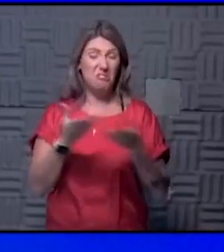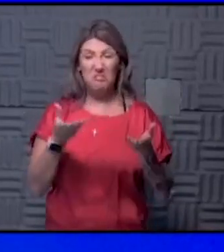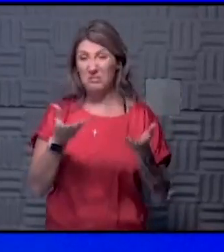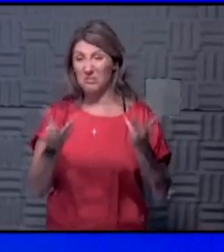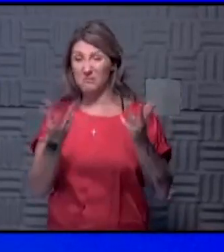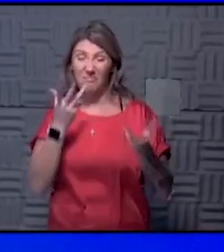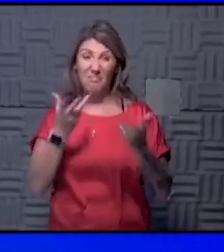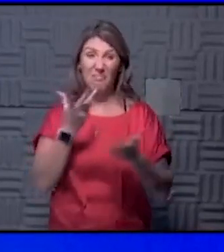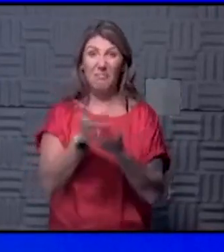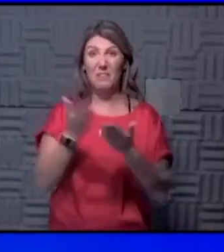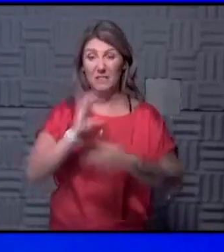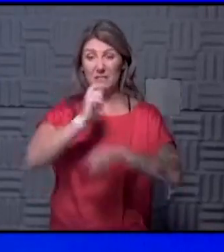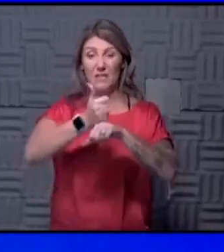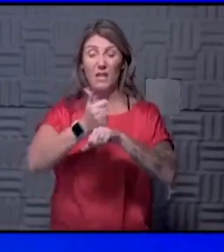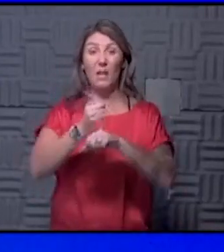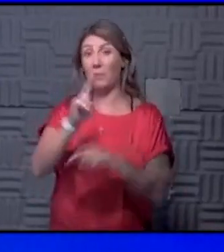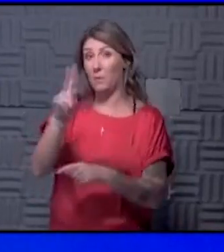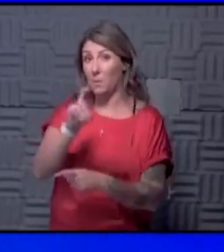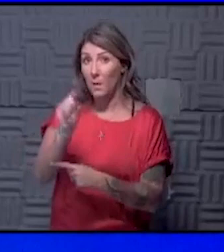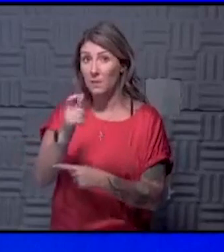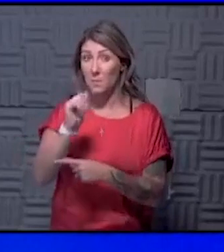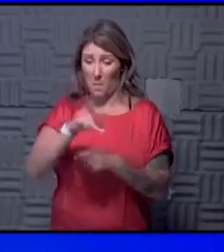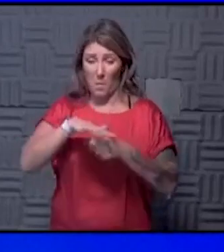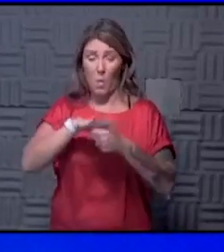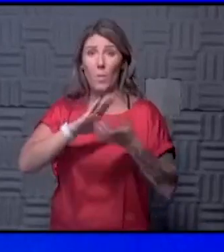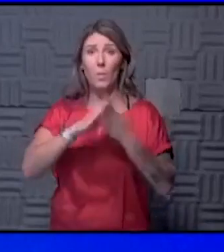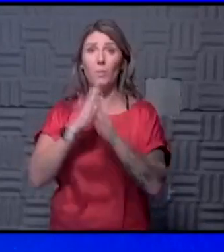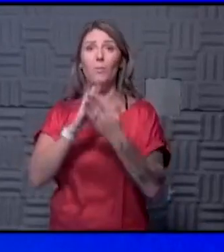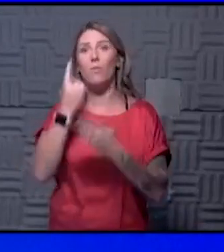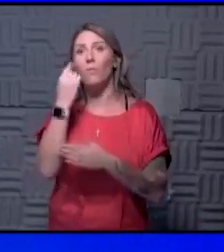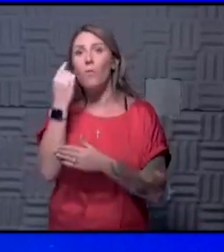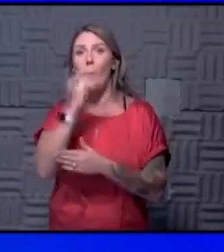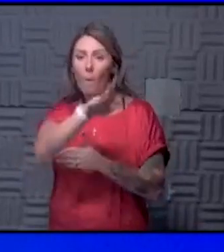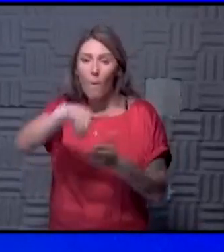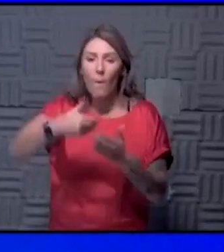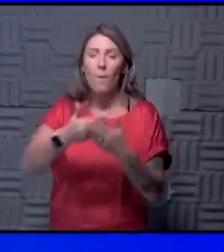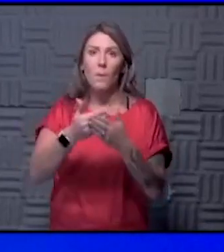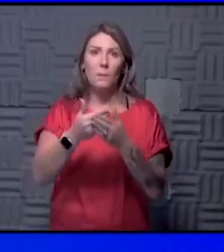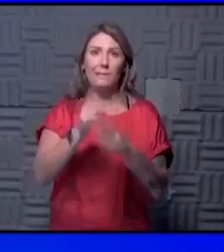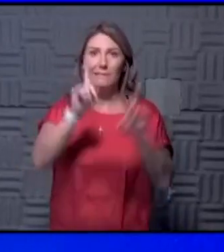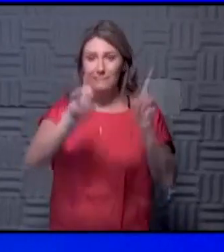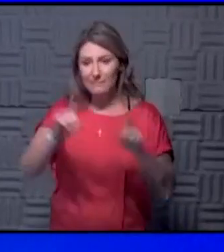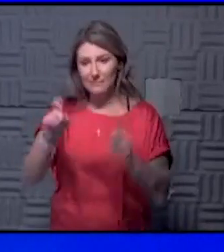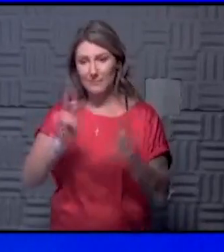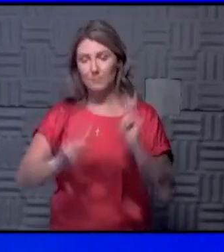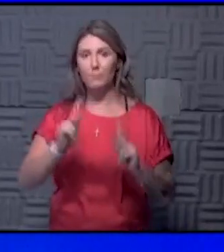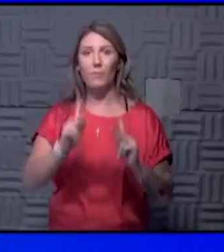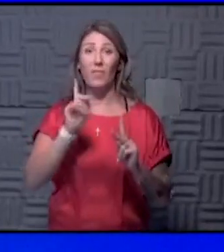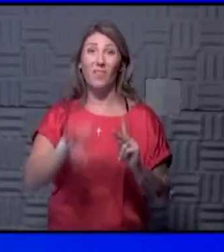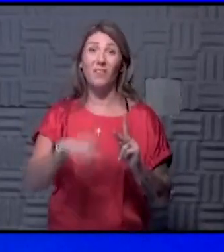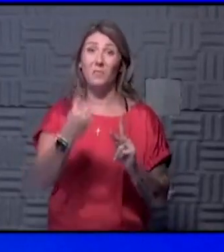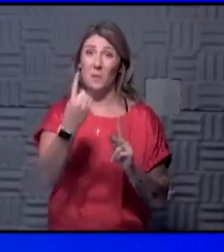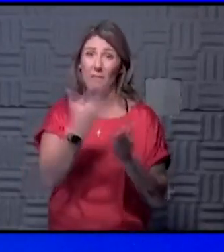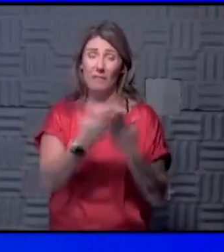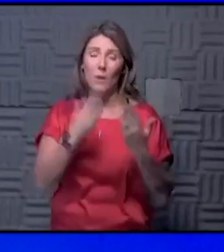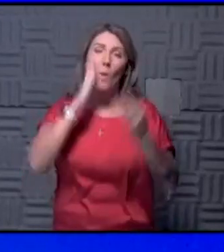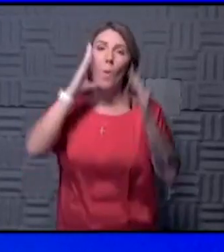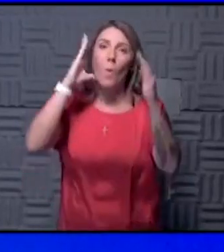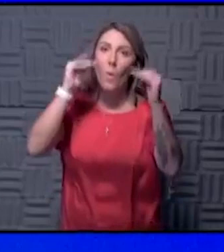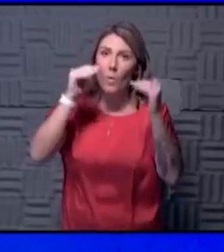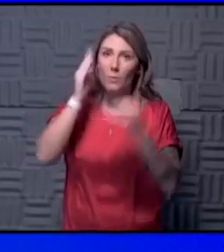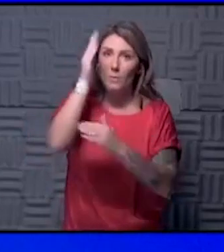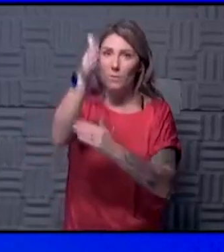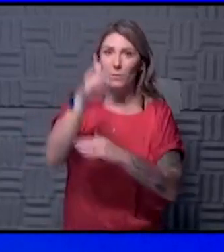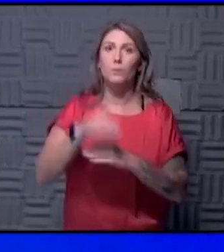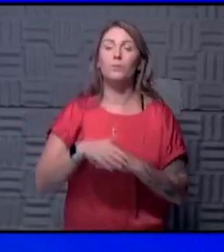either in the United States or locally in our communities, for prevalence testing, just as you said. And that would be one thing that we would hope to get to in